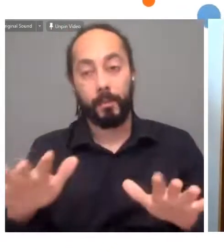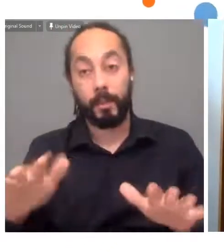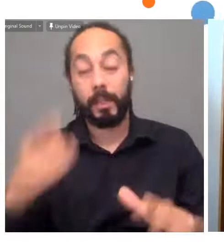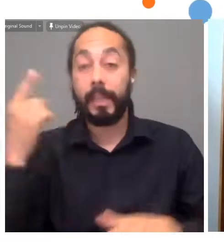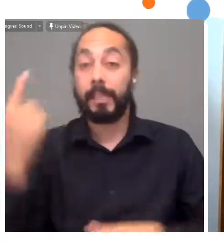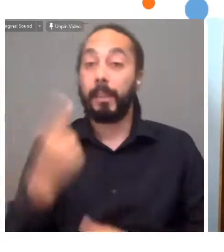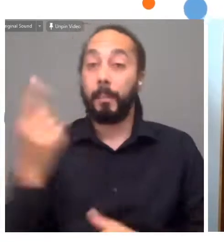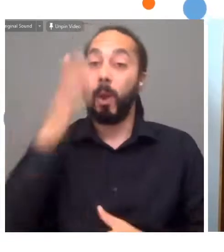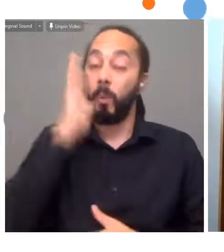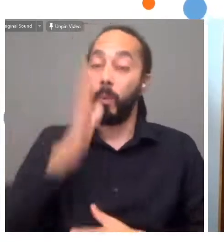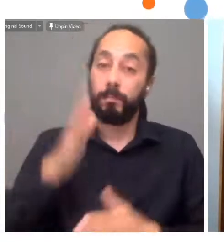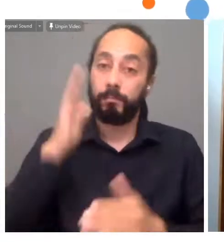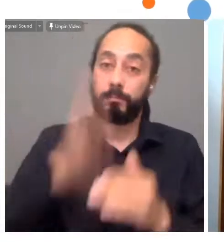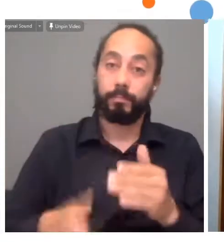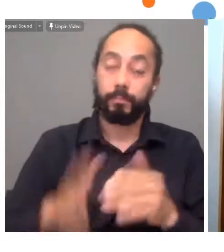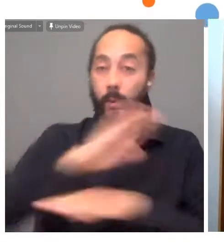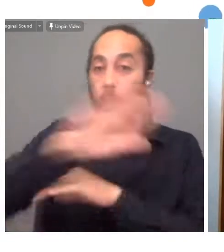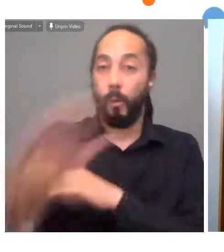overnight.